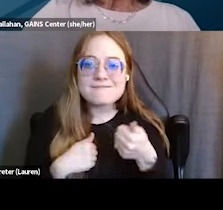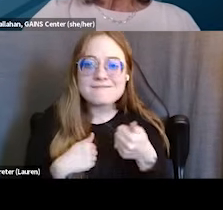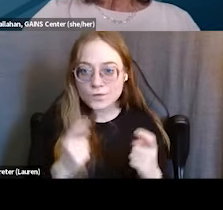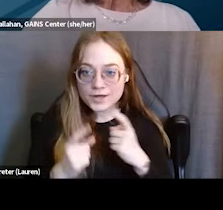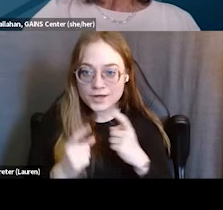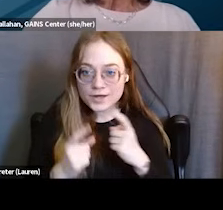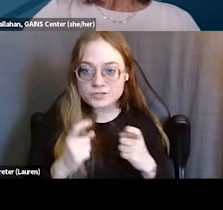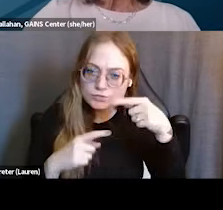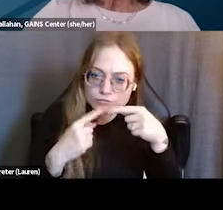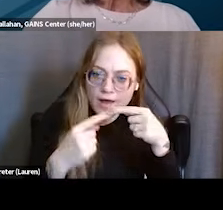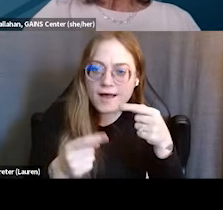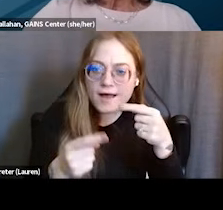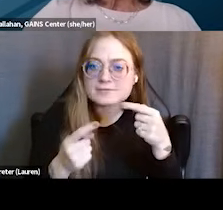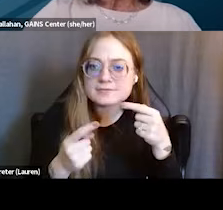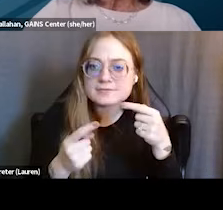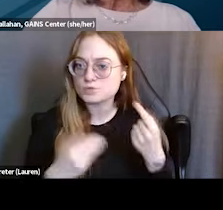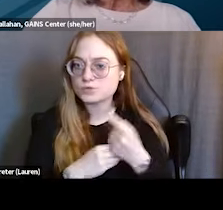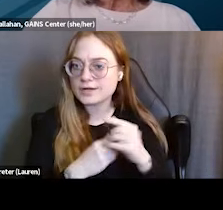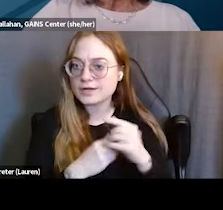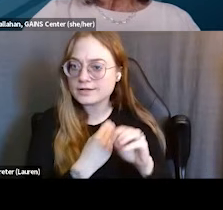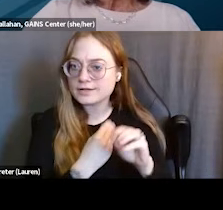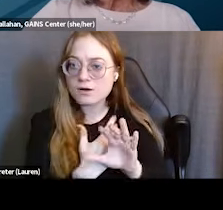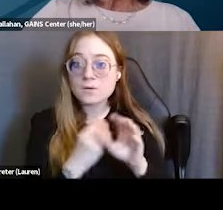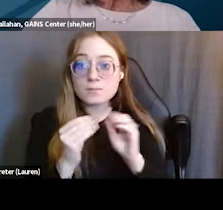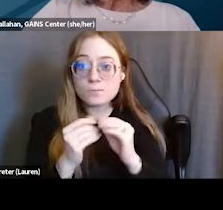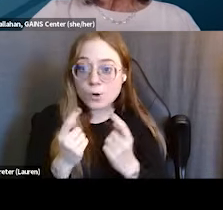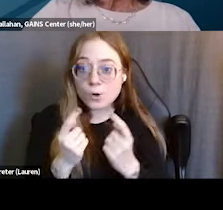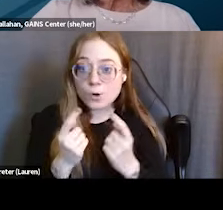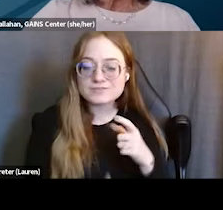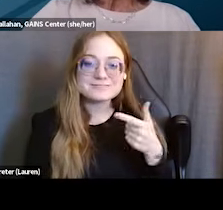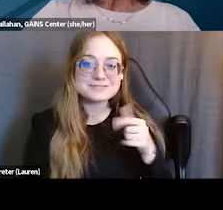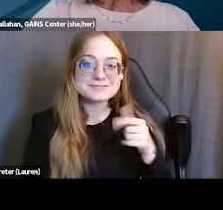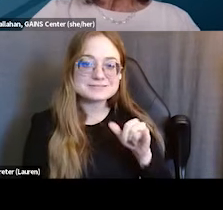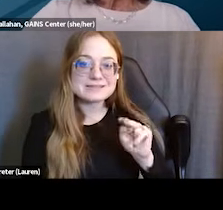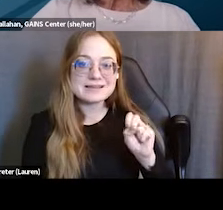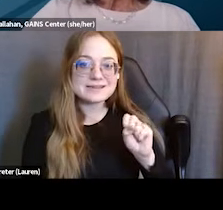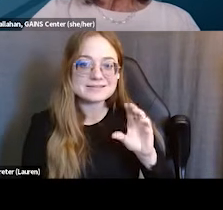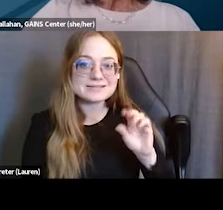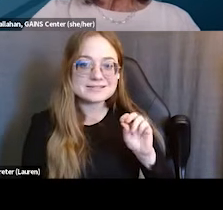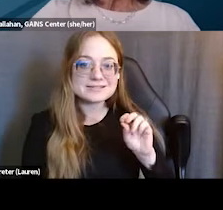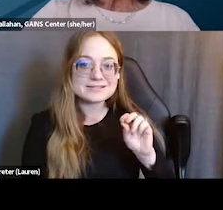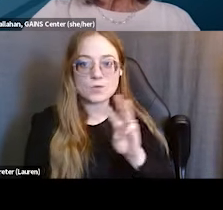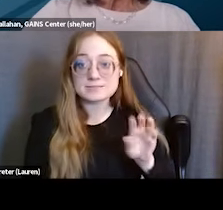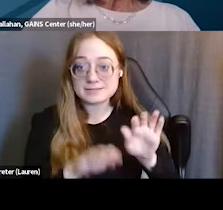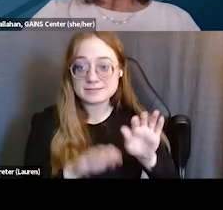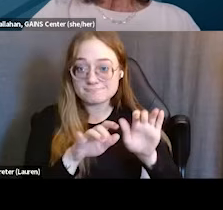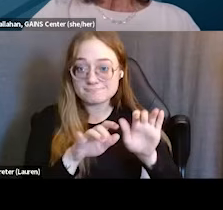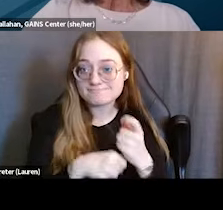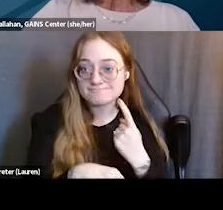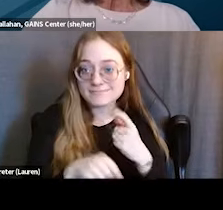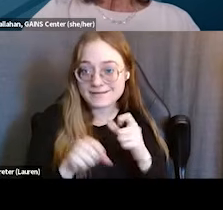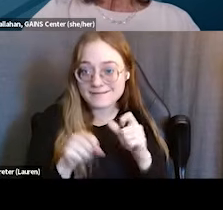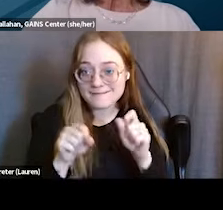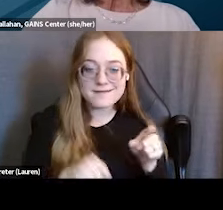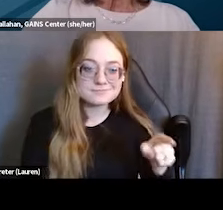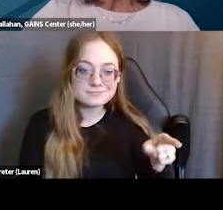process the webinar or any other questions, you could direct them to us at the Gaines Center. Our website and phone number are right here at the bottom of